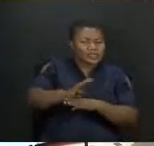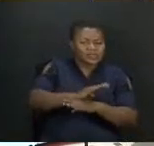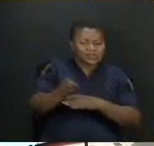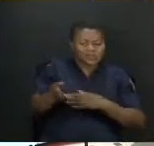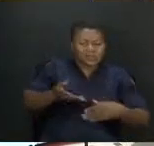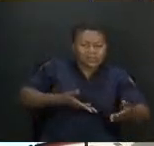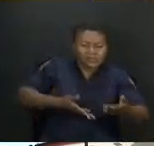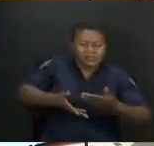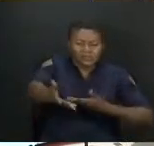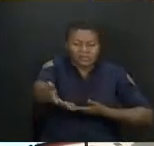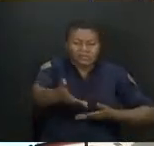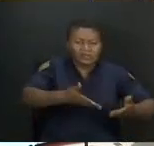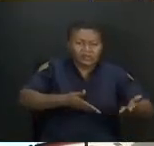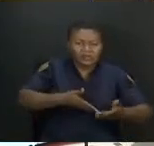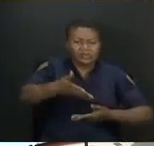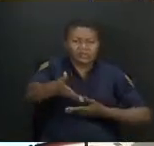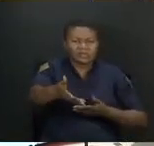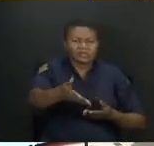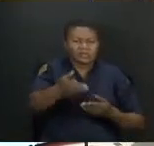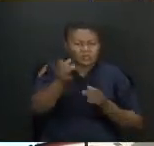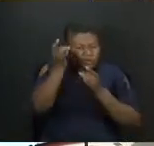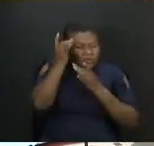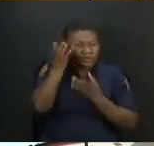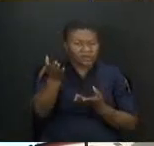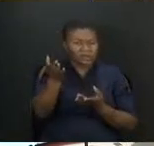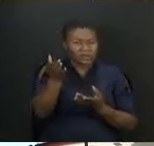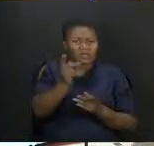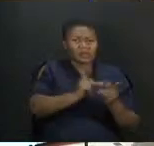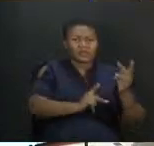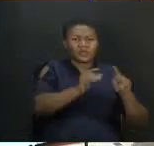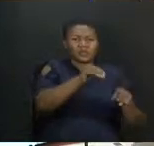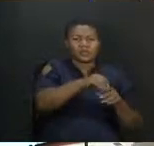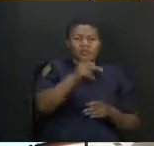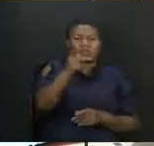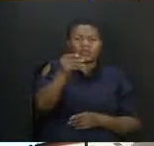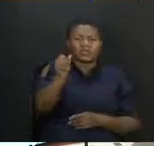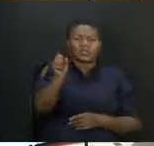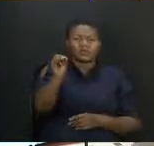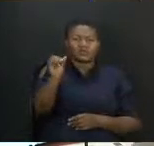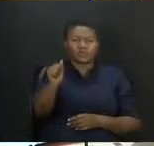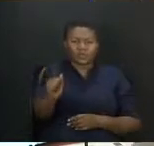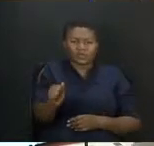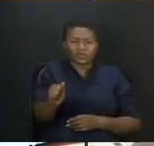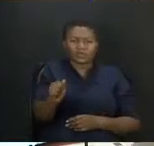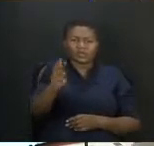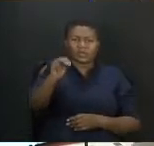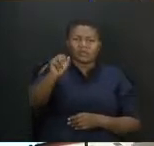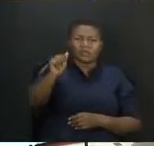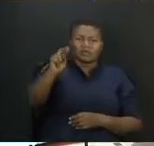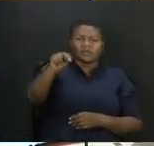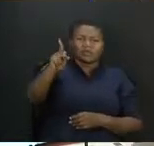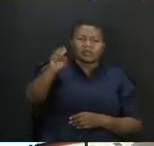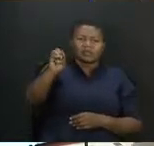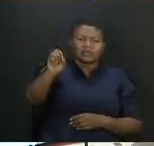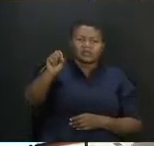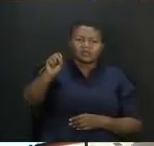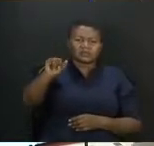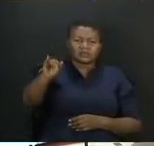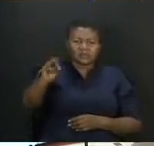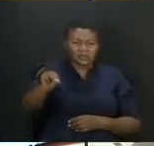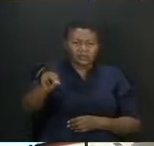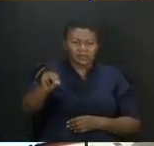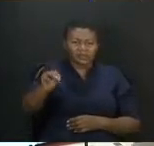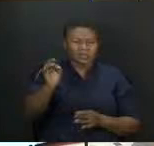to eat. So those in Kaswa, those in Mankesim, if care is not taken, Mr.